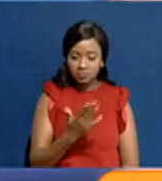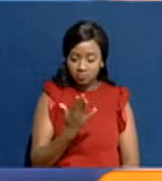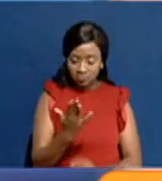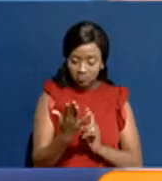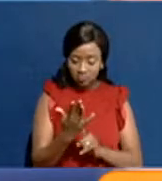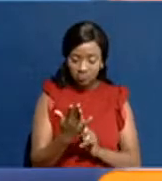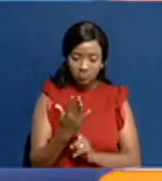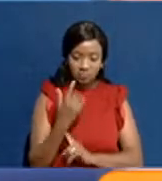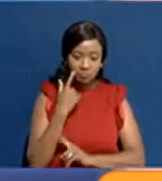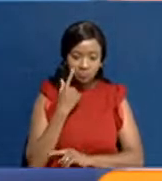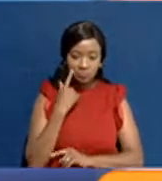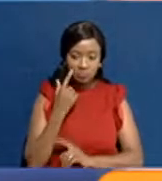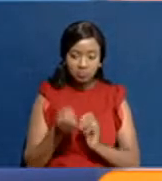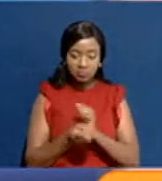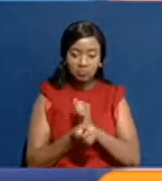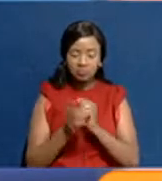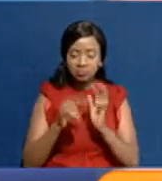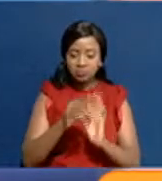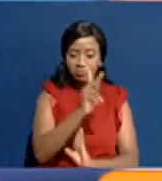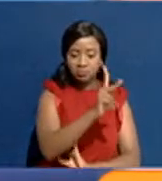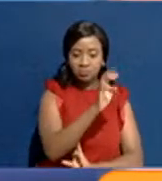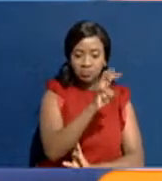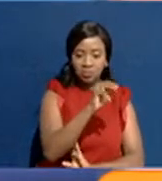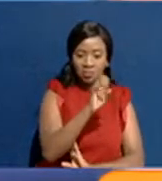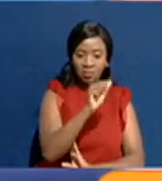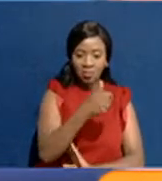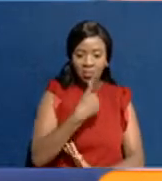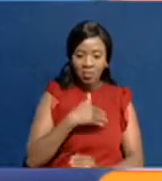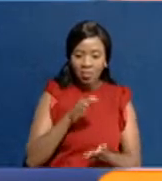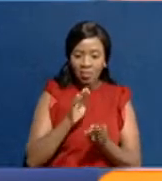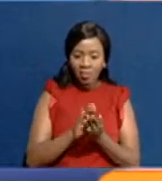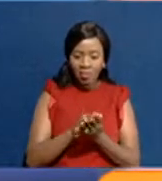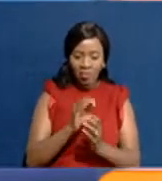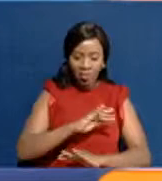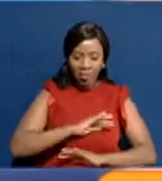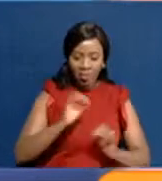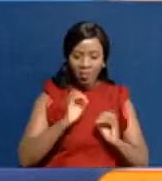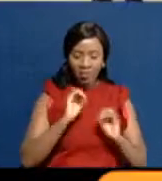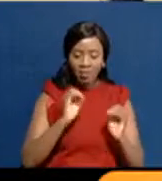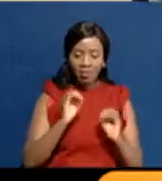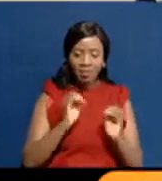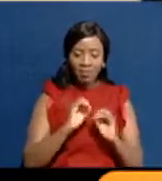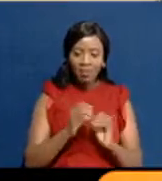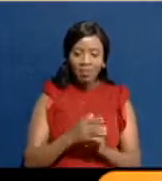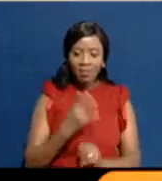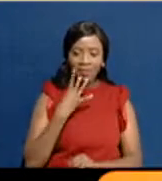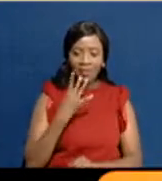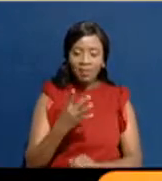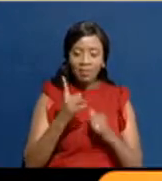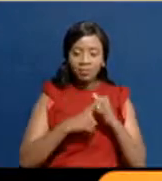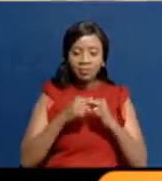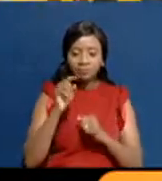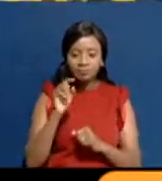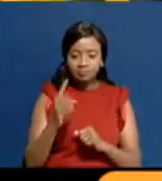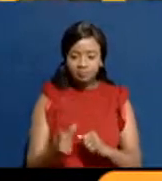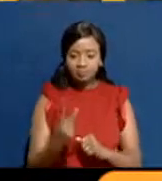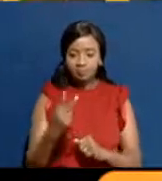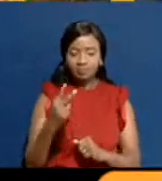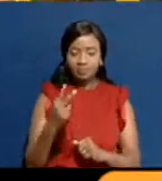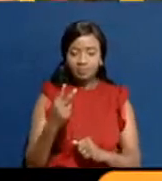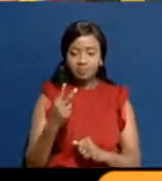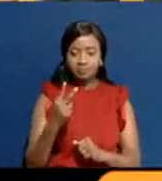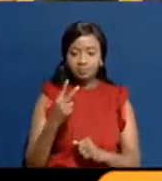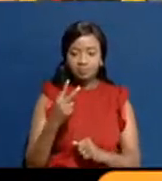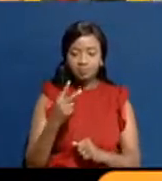that KEMSA stores are facing a stock out of about 390 out of a possible 462 medical commodities. What do